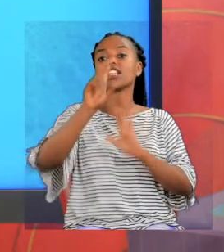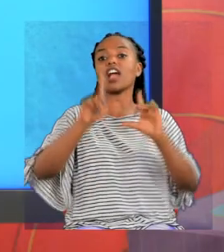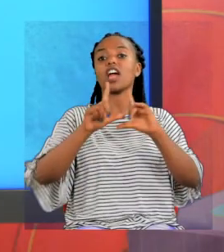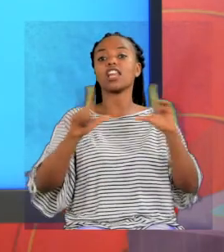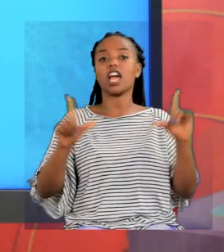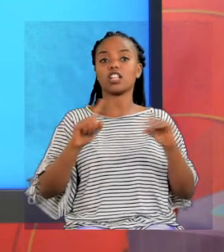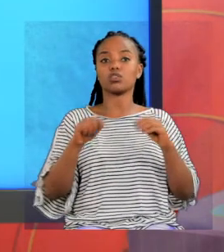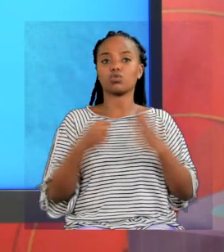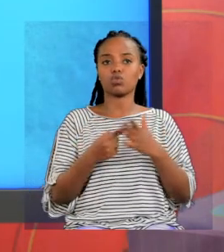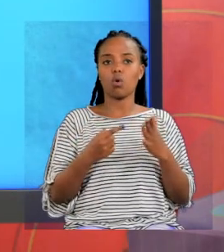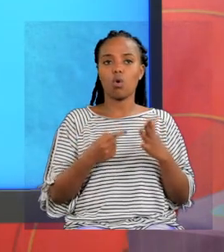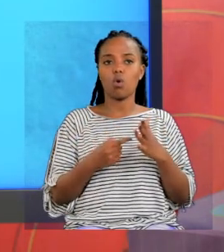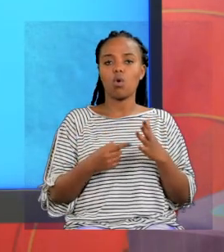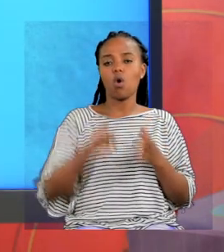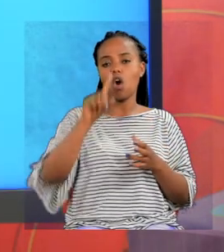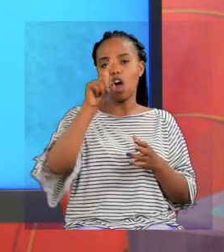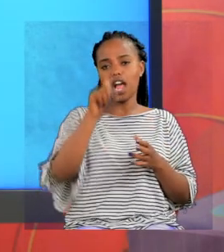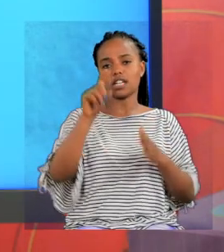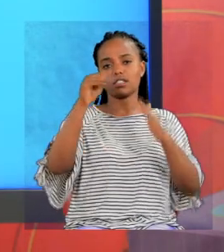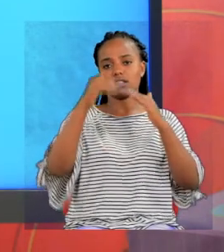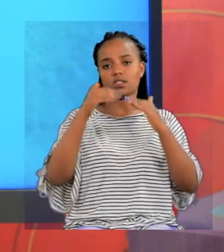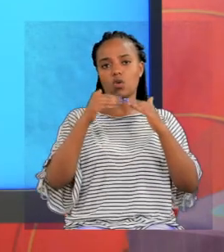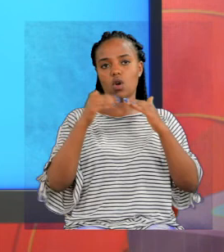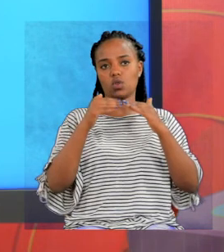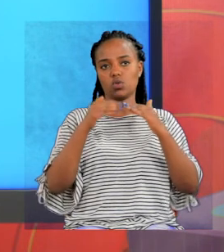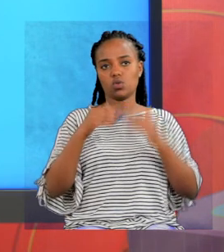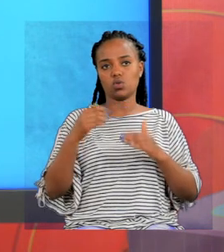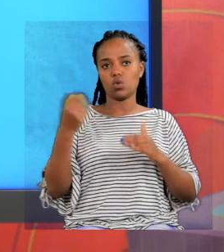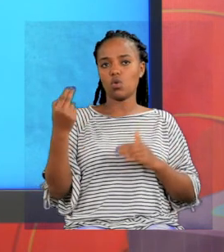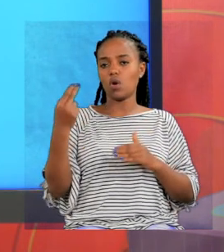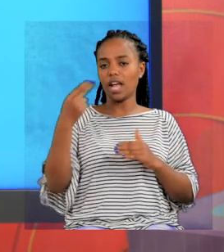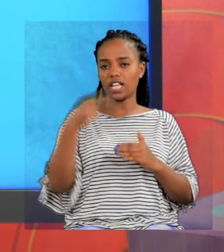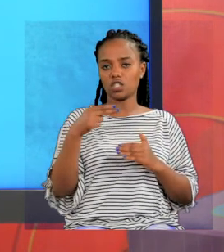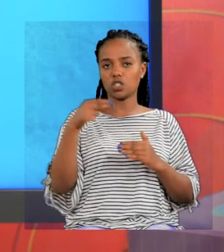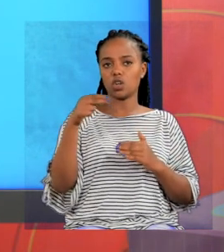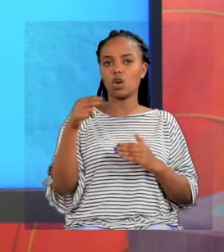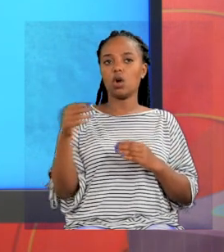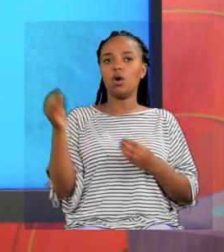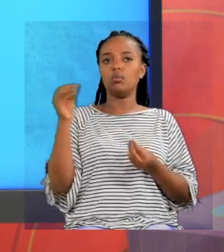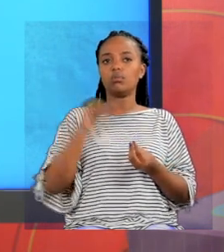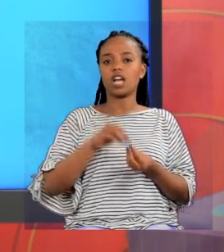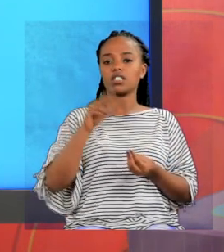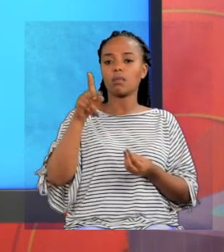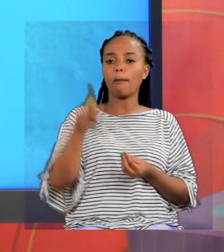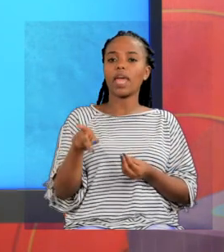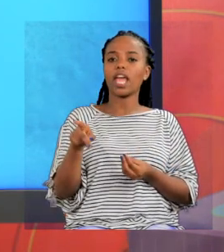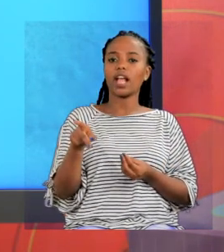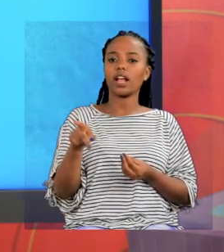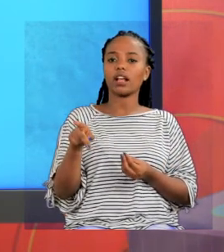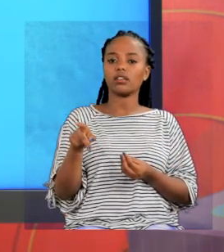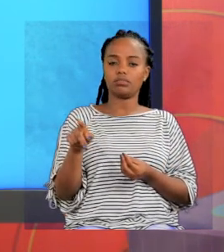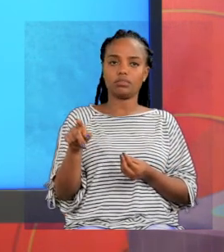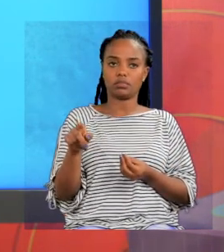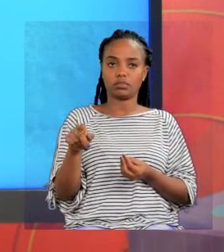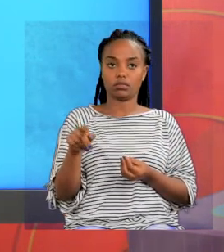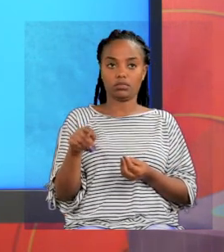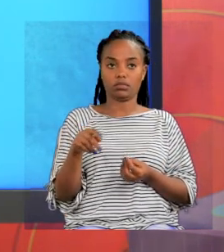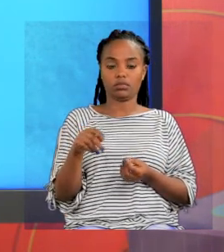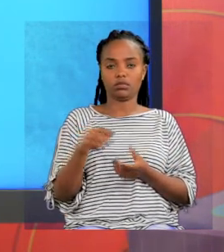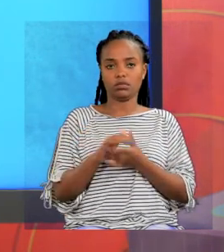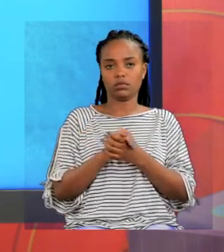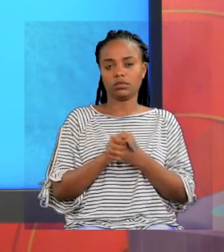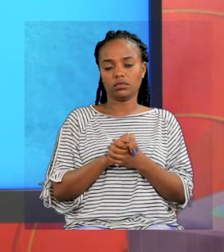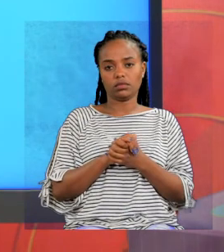of directrix will be this x is equal to this h plus p. We have this one h plus